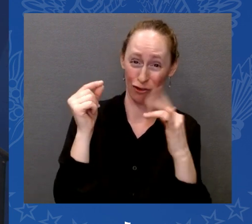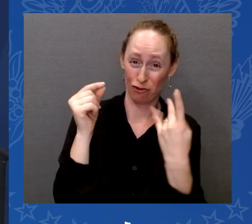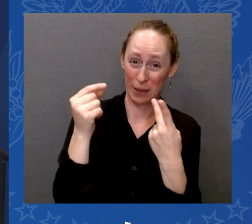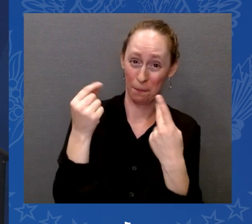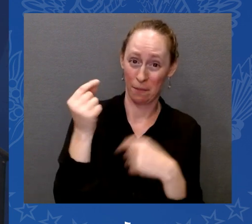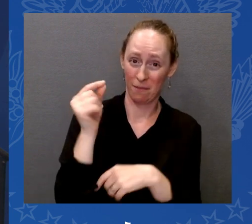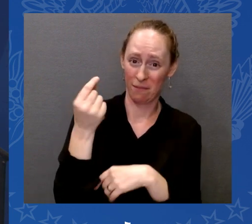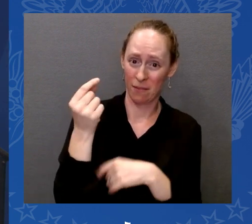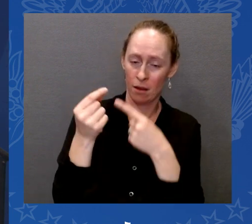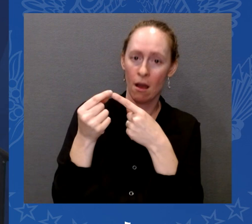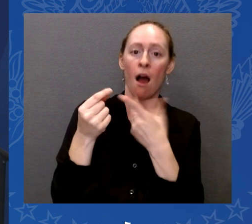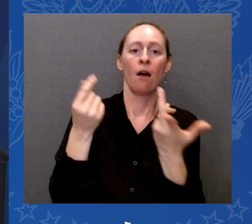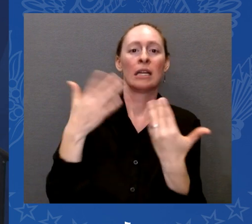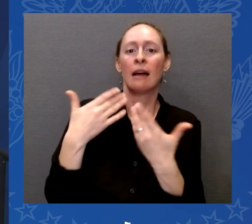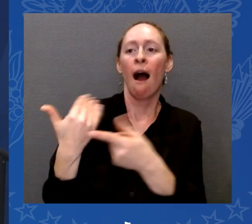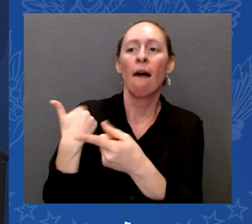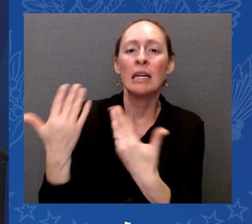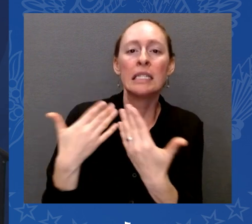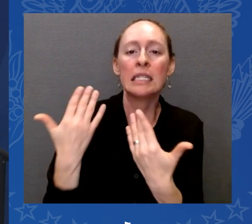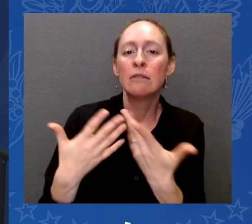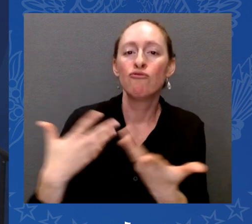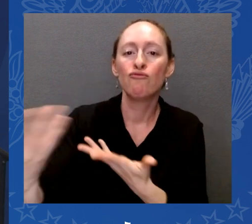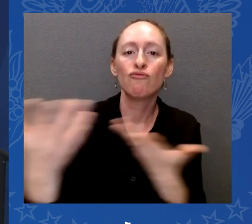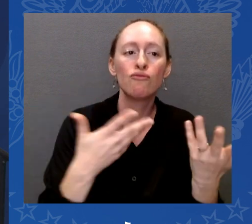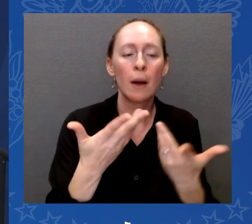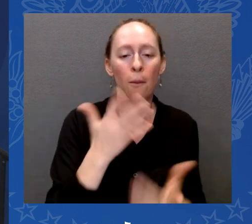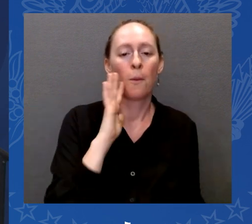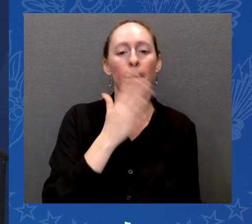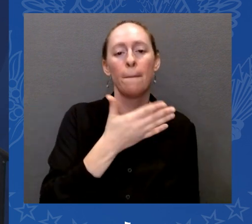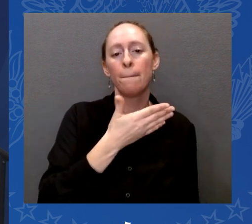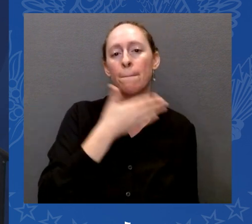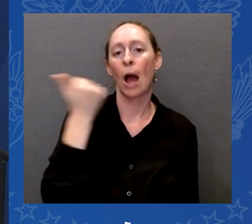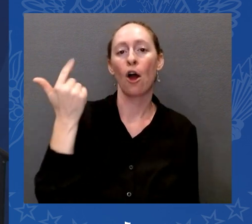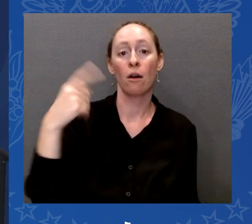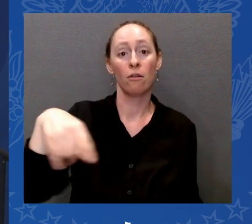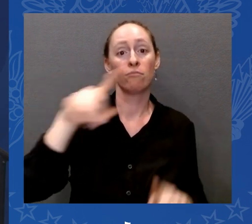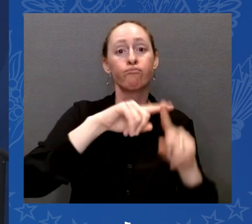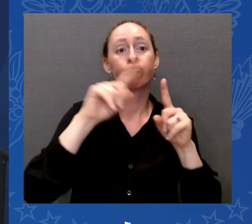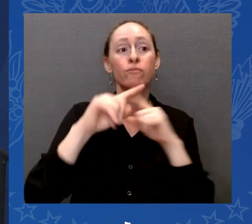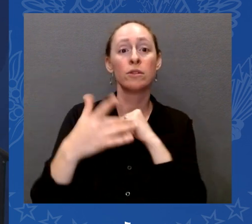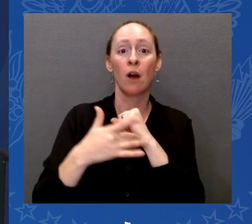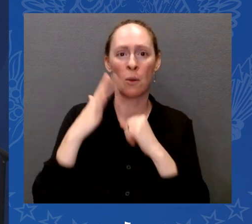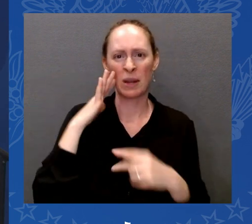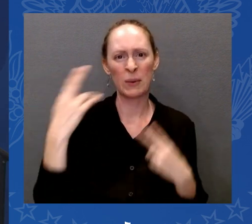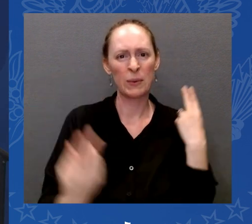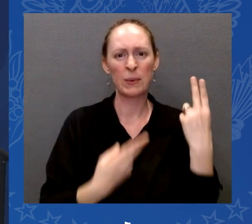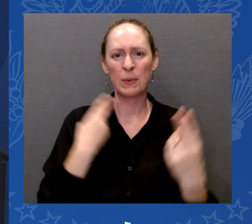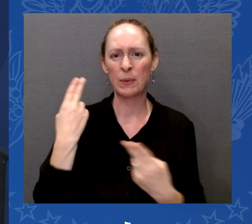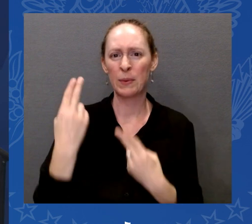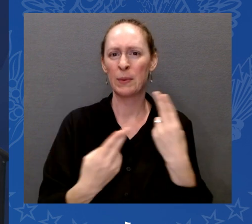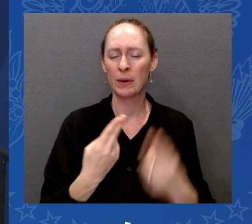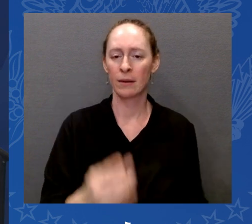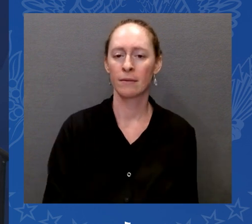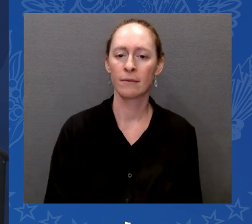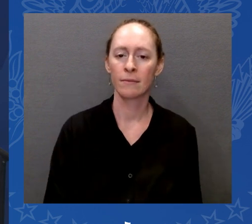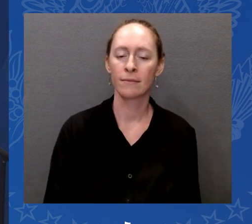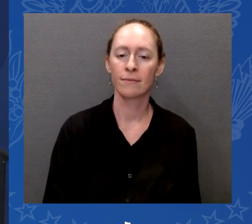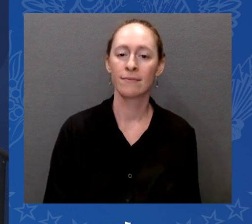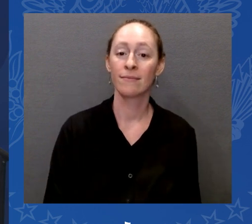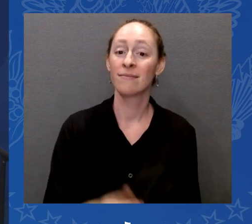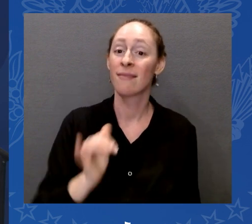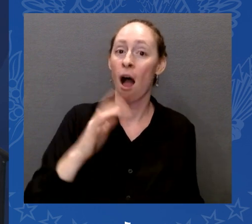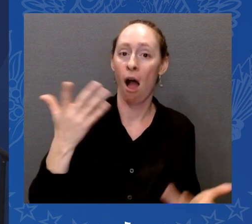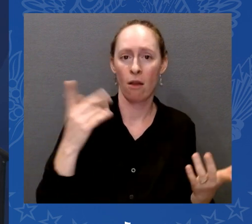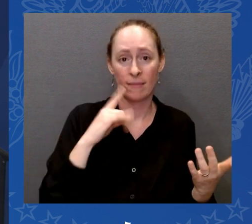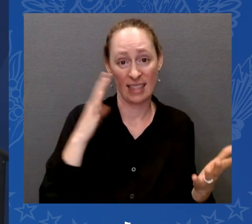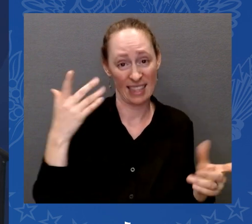today. Memory is also an essential component of critical infrastructure, including aerospace applications